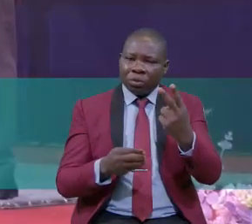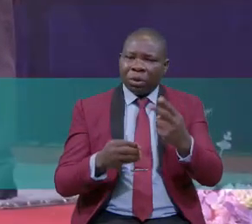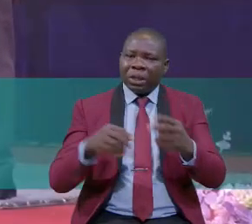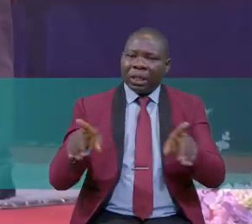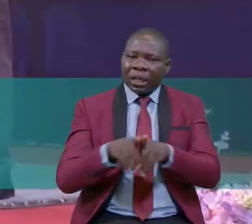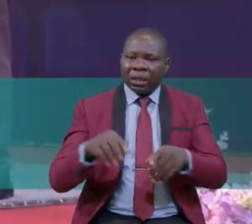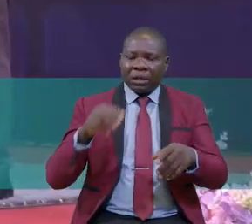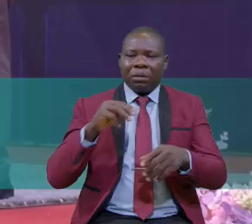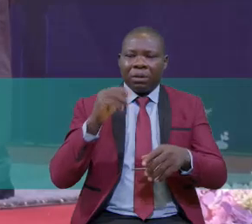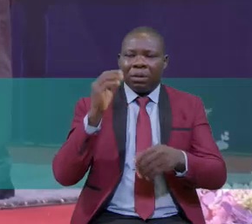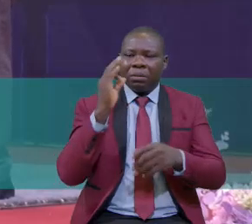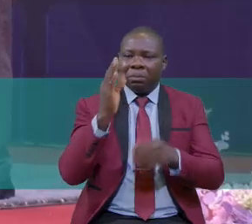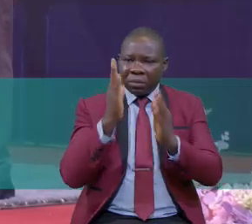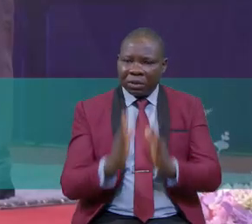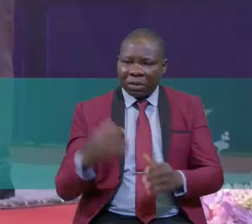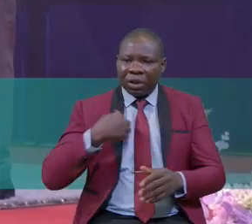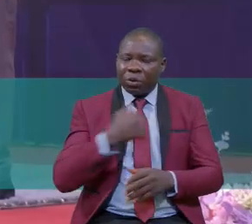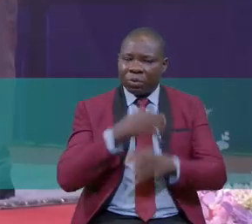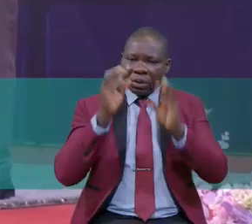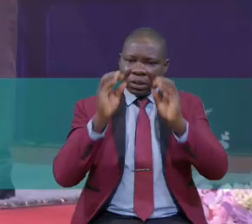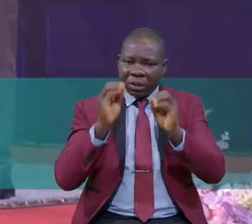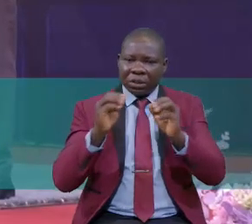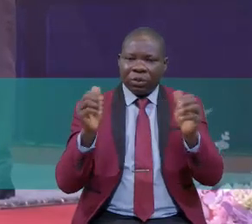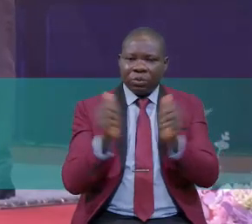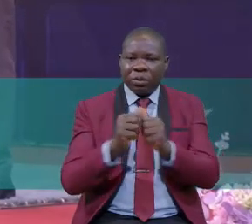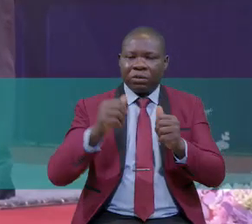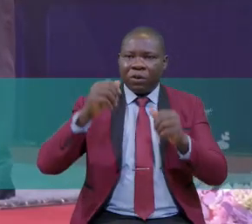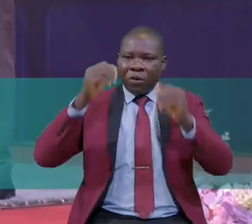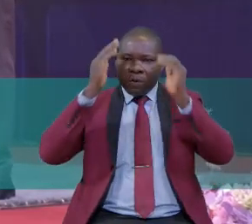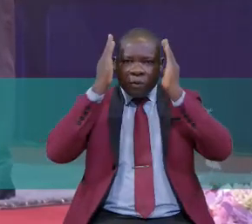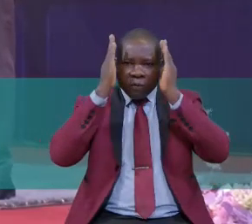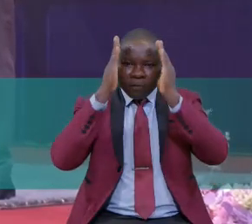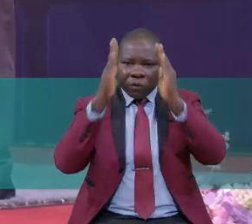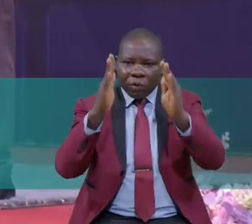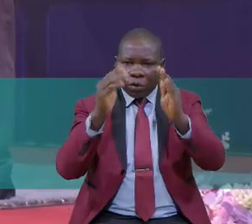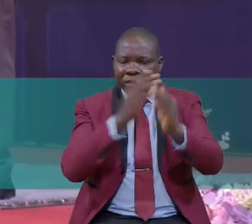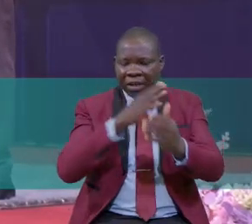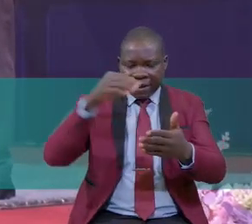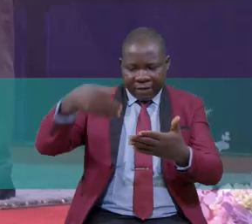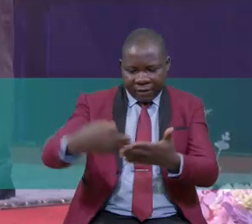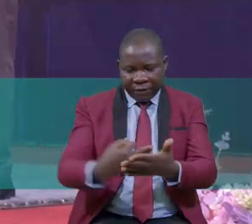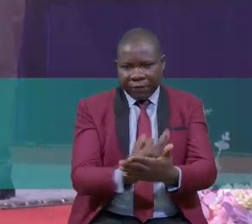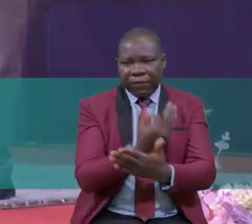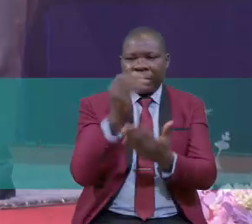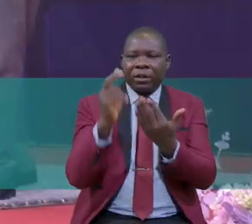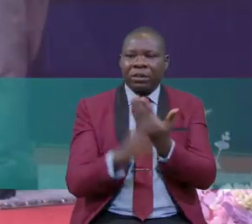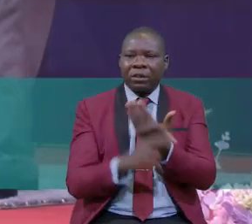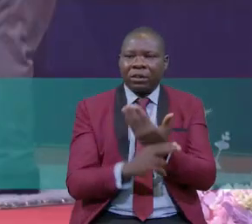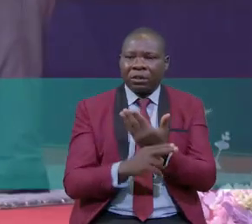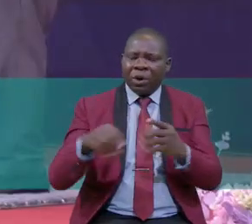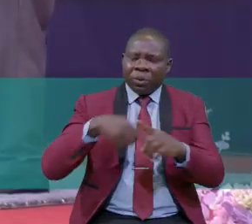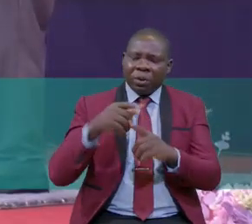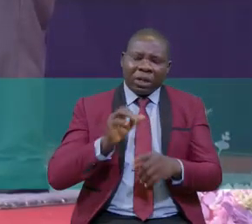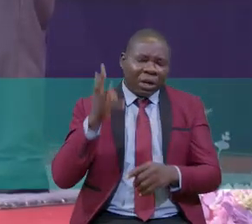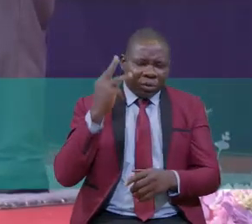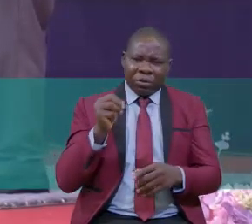younger, and I, you know, had some preachers, by the time I had them for 6 months, when they